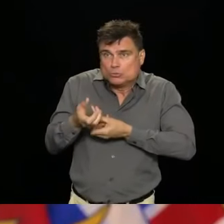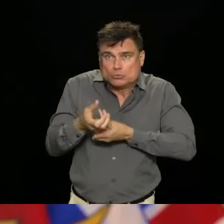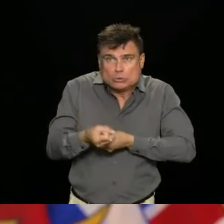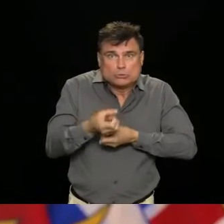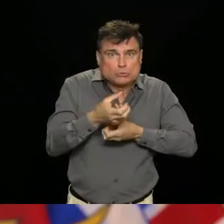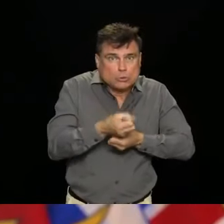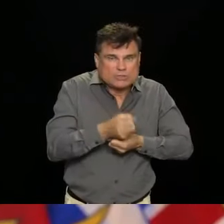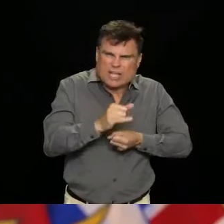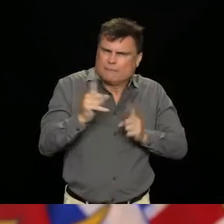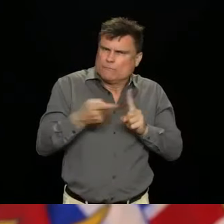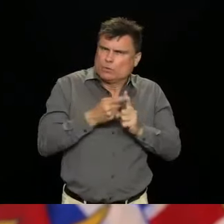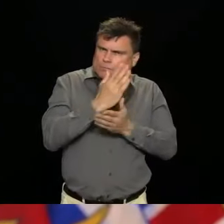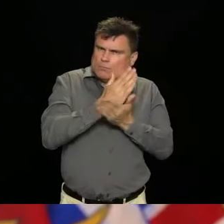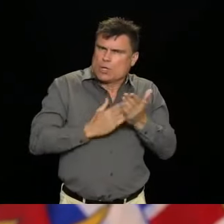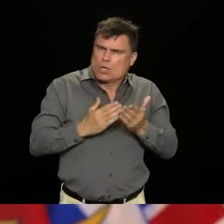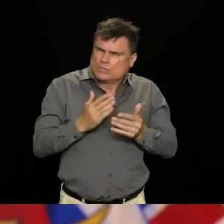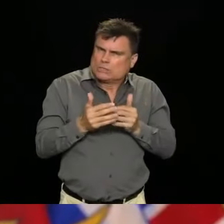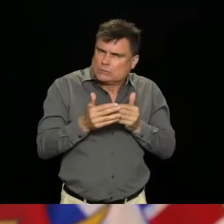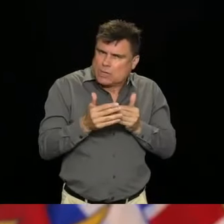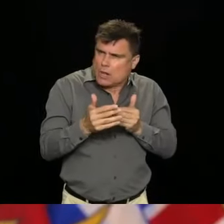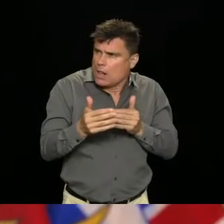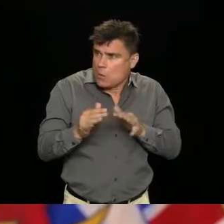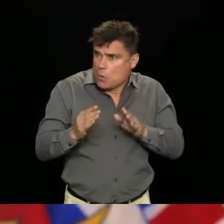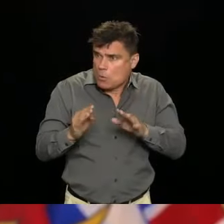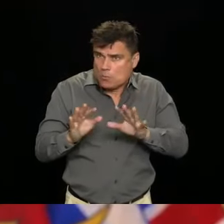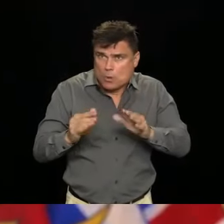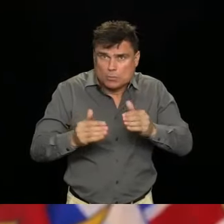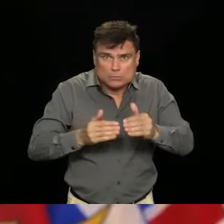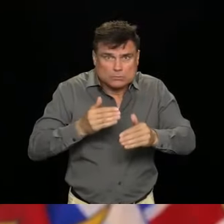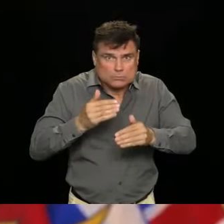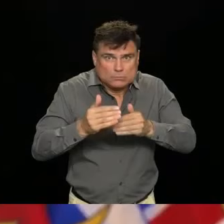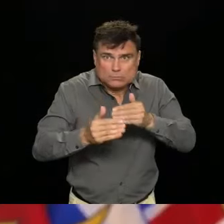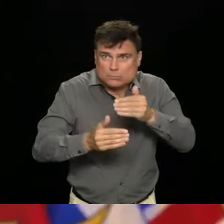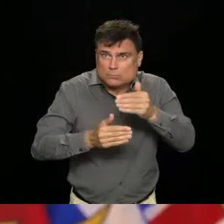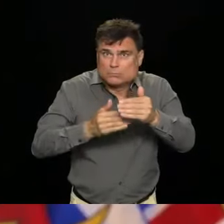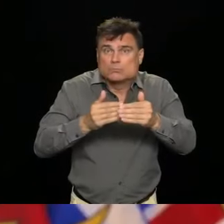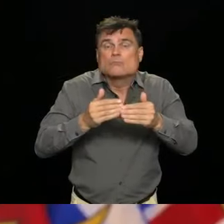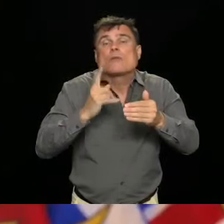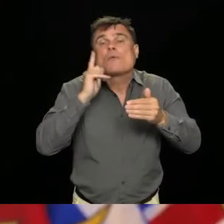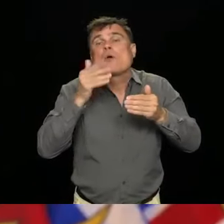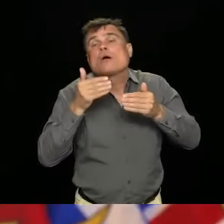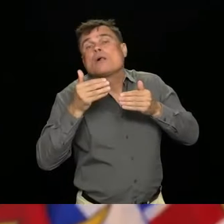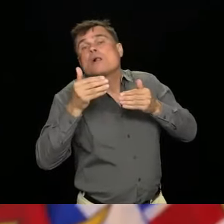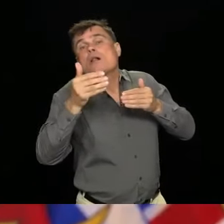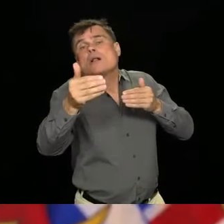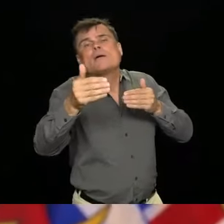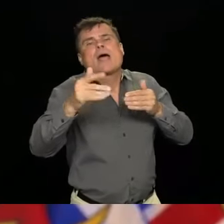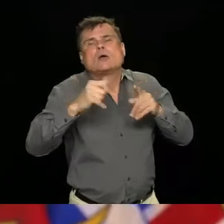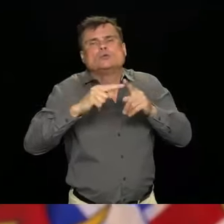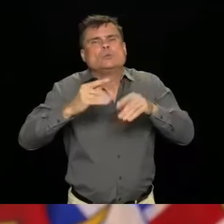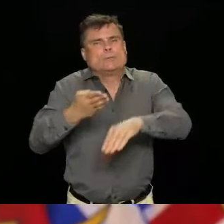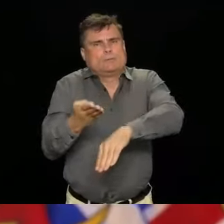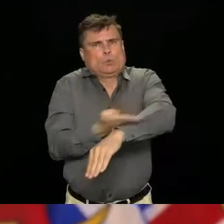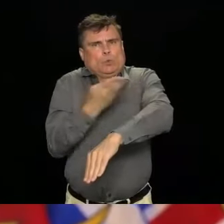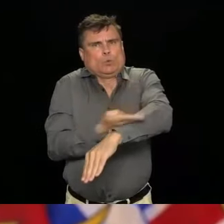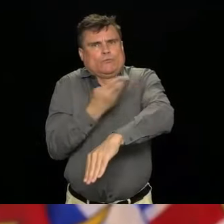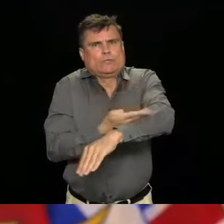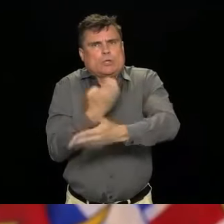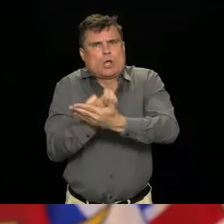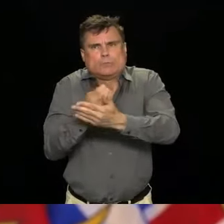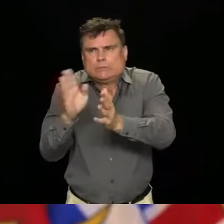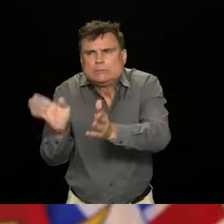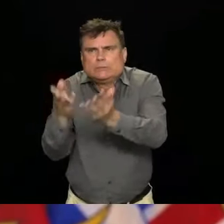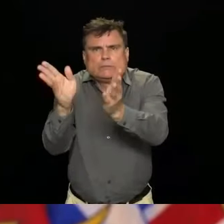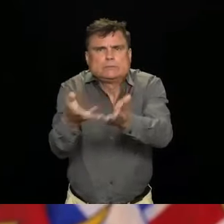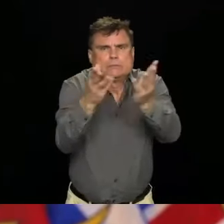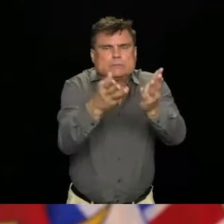haven't actually done your recovery that you need to. And so the slow and steady approach, taking our direction from